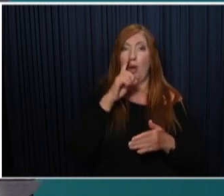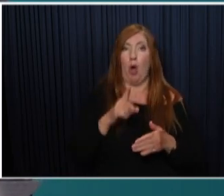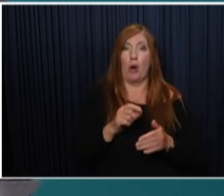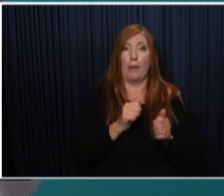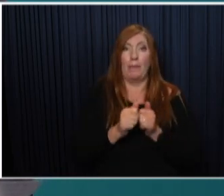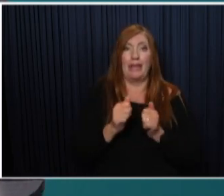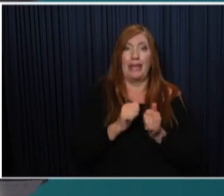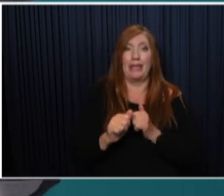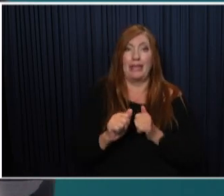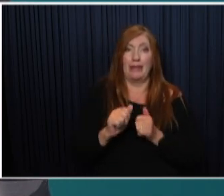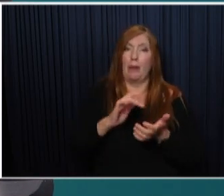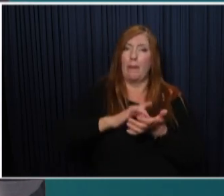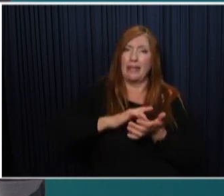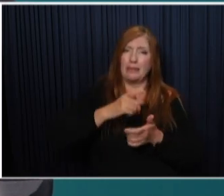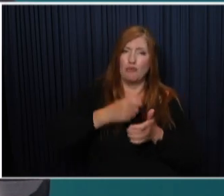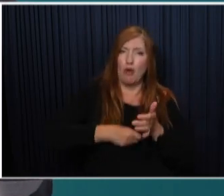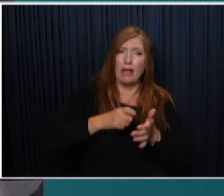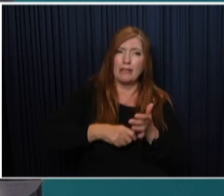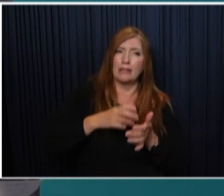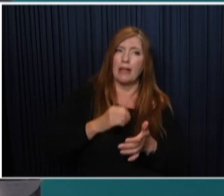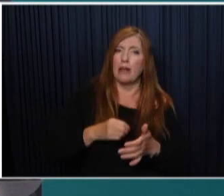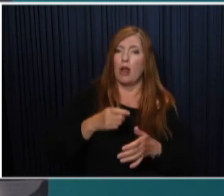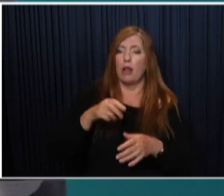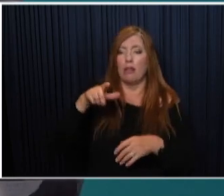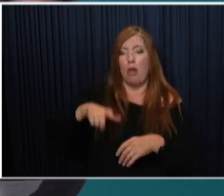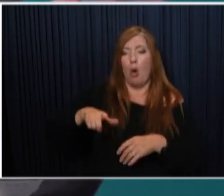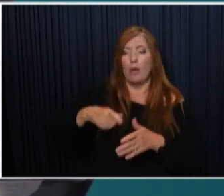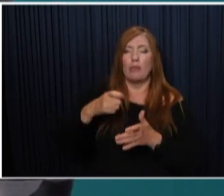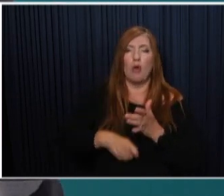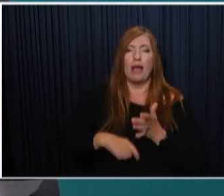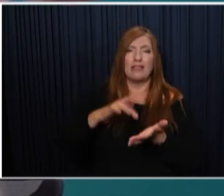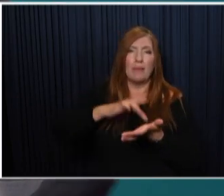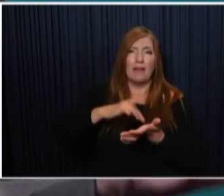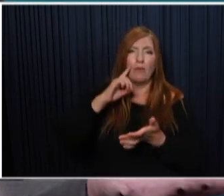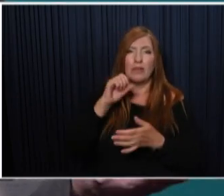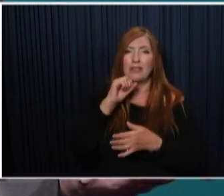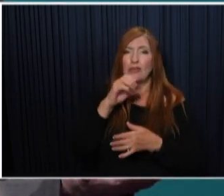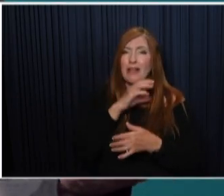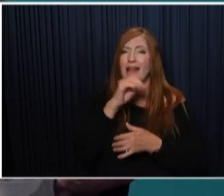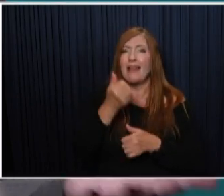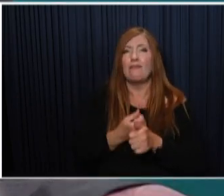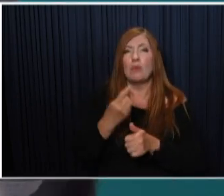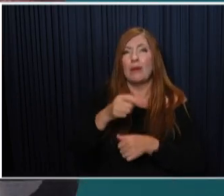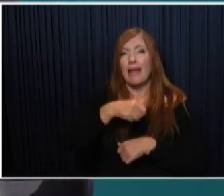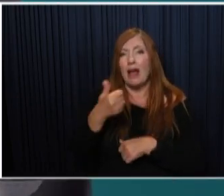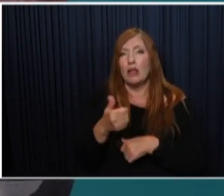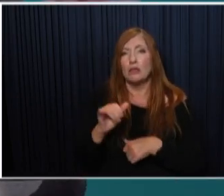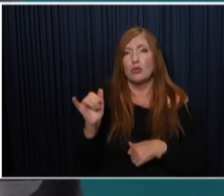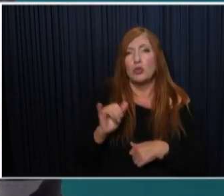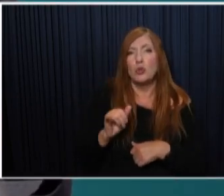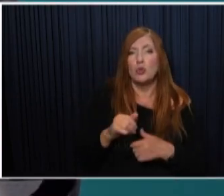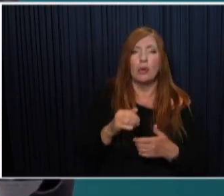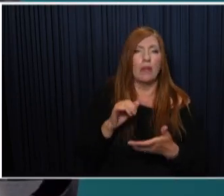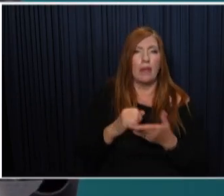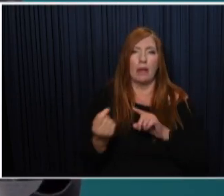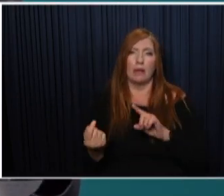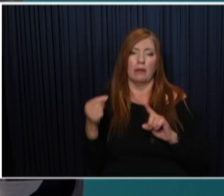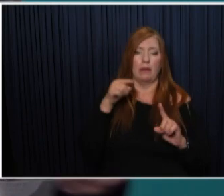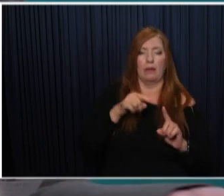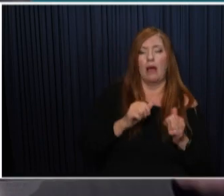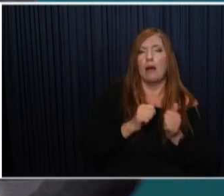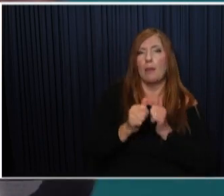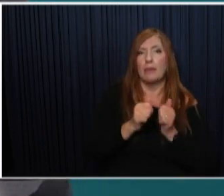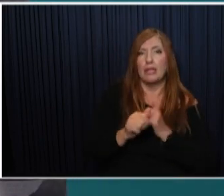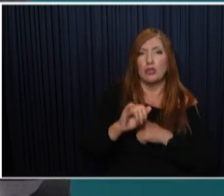on drug prices and lowering the price of drugs for not just for seniors, but for everybody. And that comes back to competition as